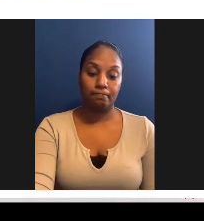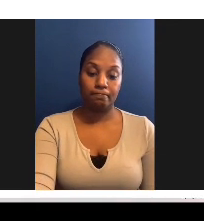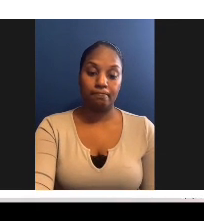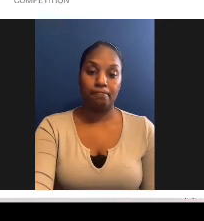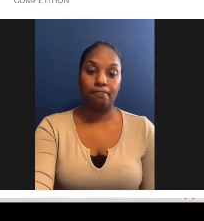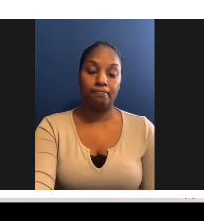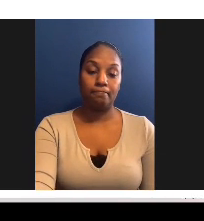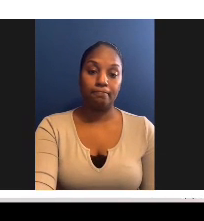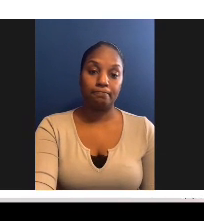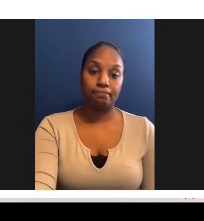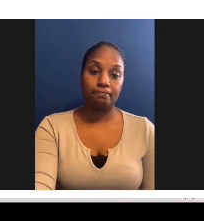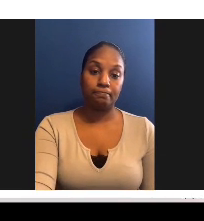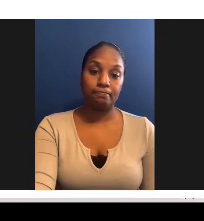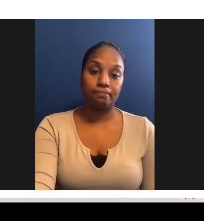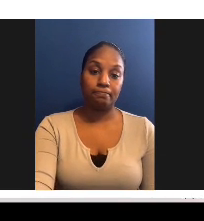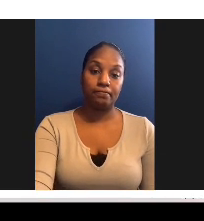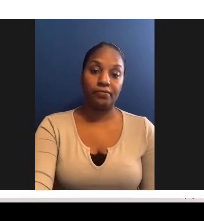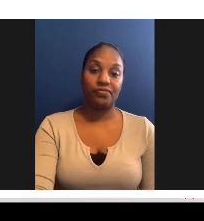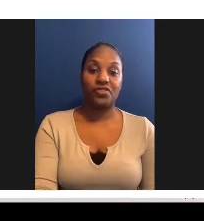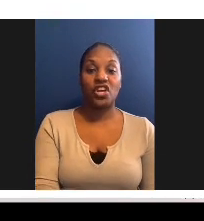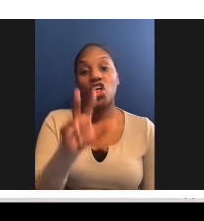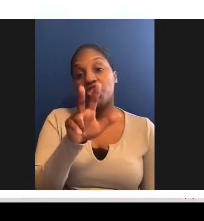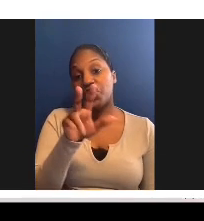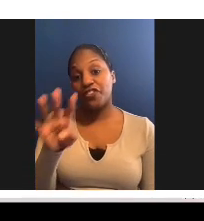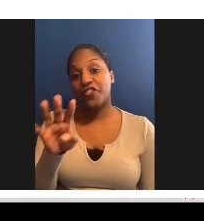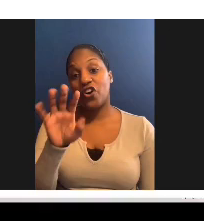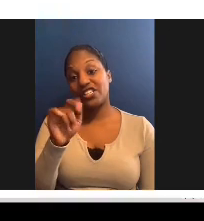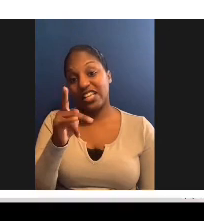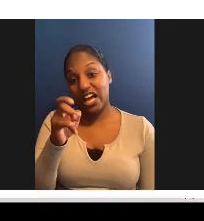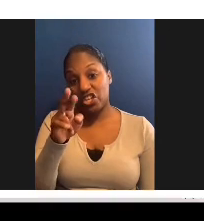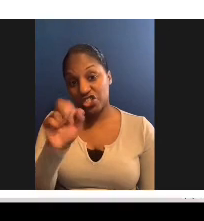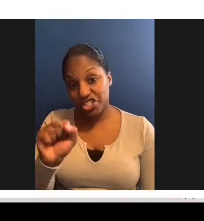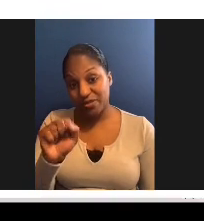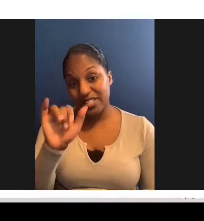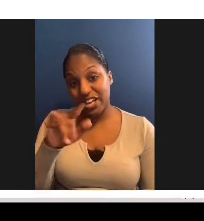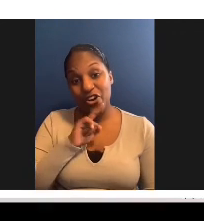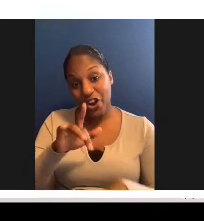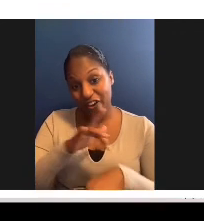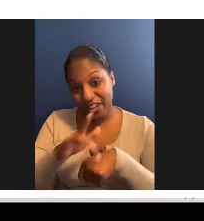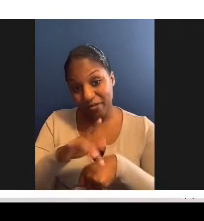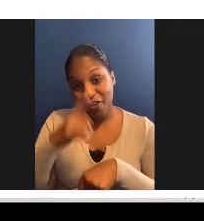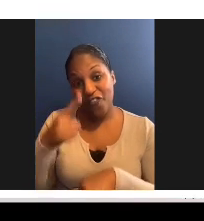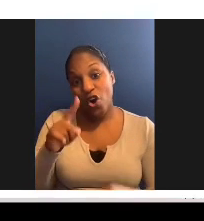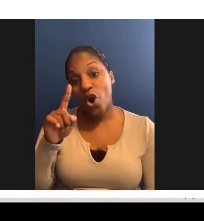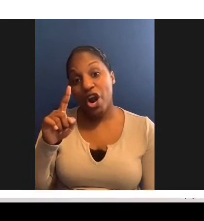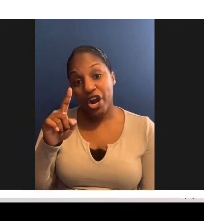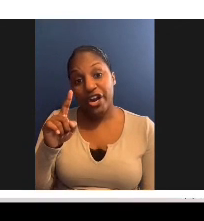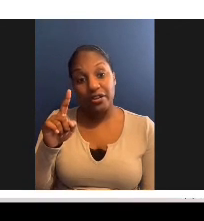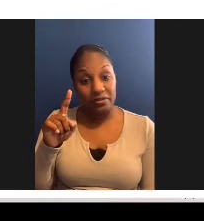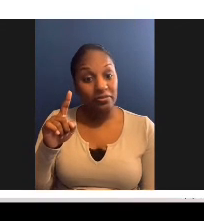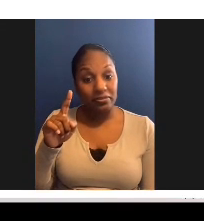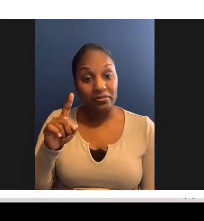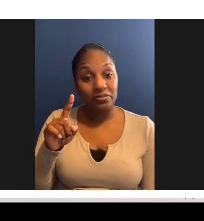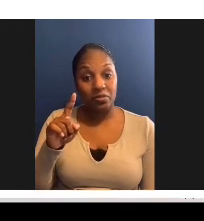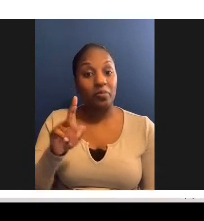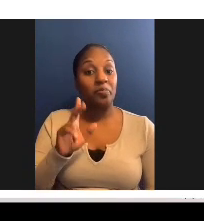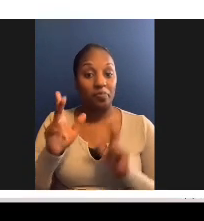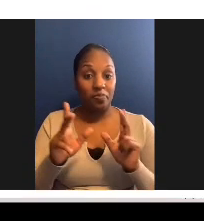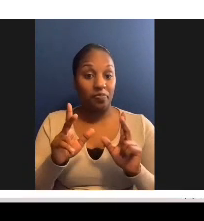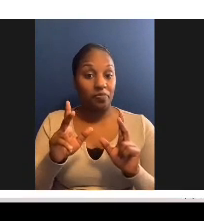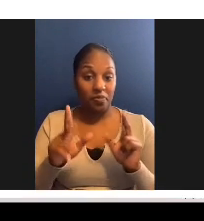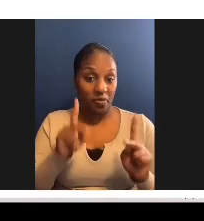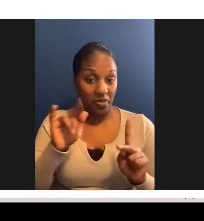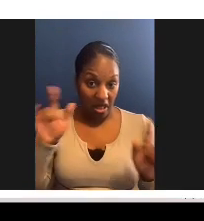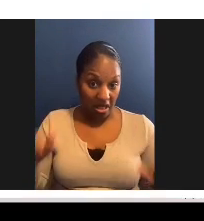we go to that. There are 34 scholarships that are available for just residents of South